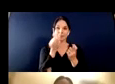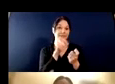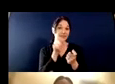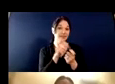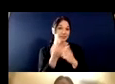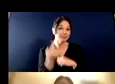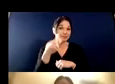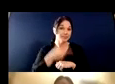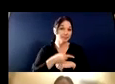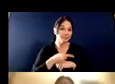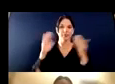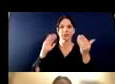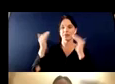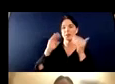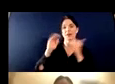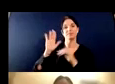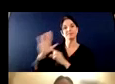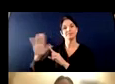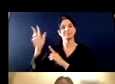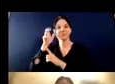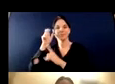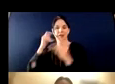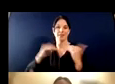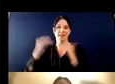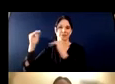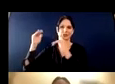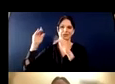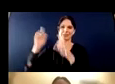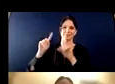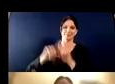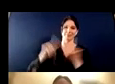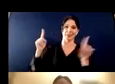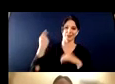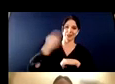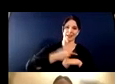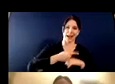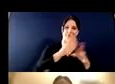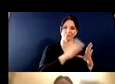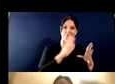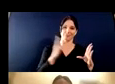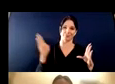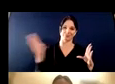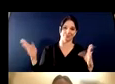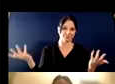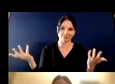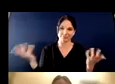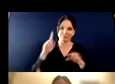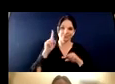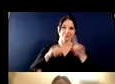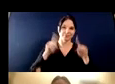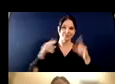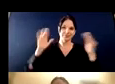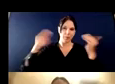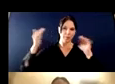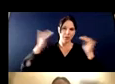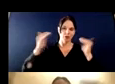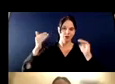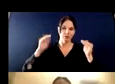their hearing levels were like on a different day. That's just a very apples to apples direct comparison.